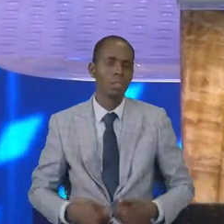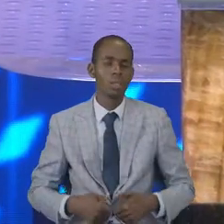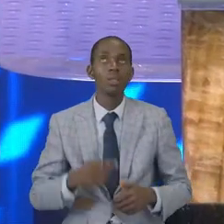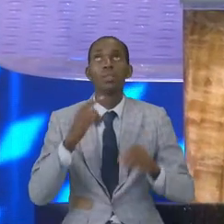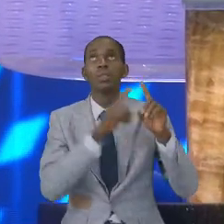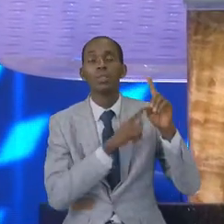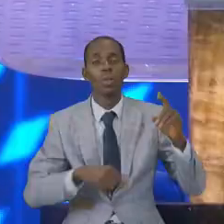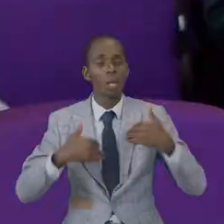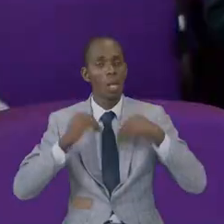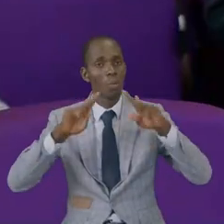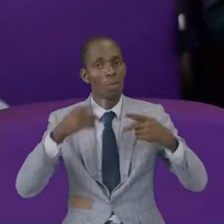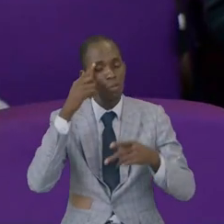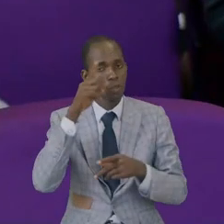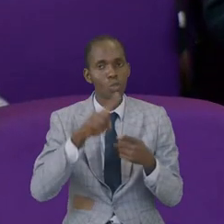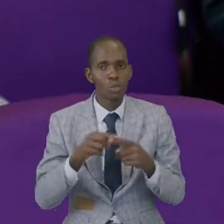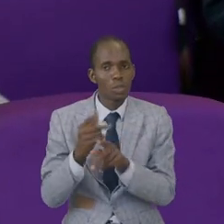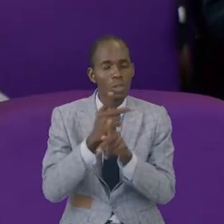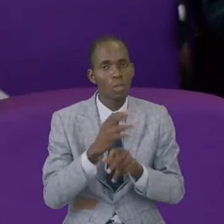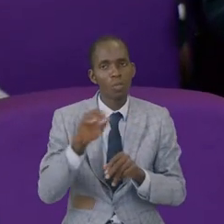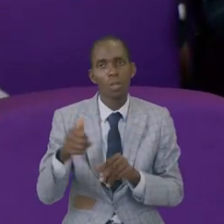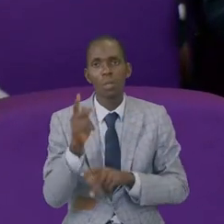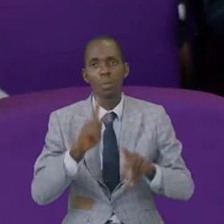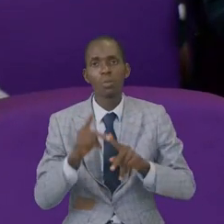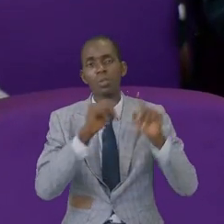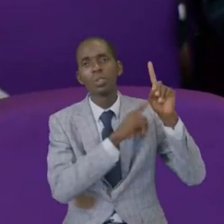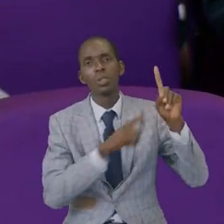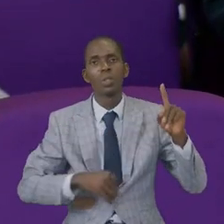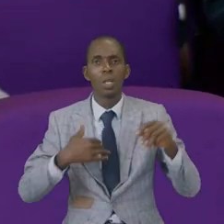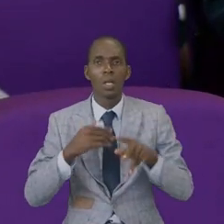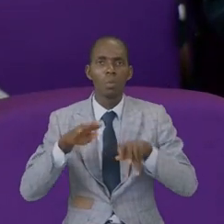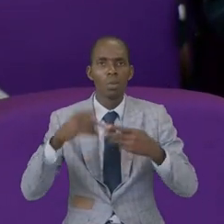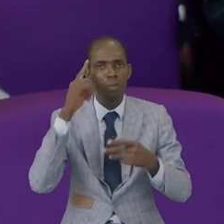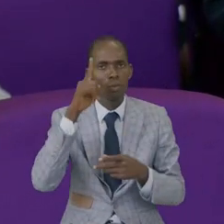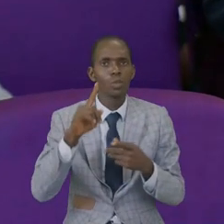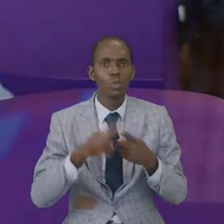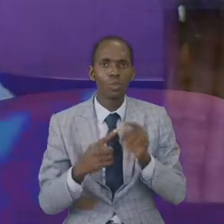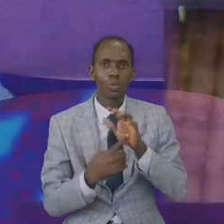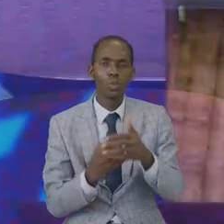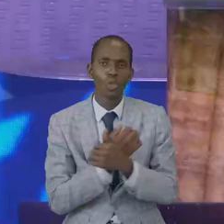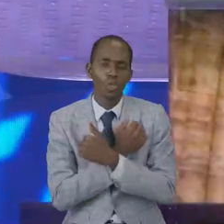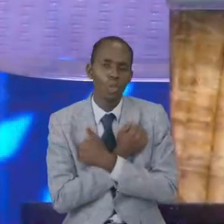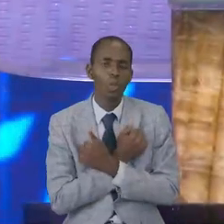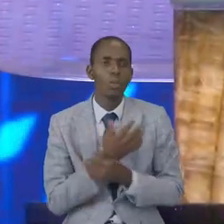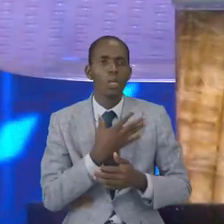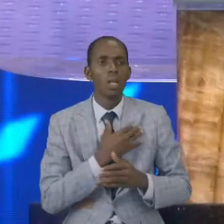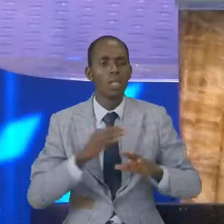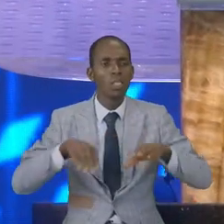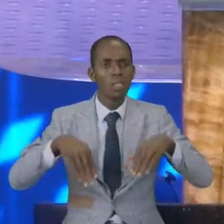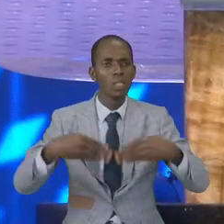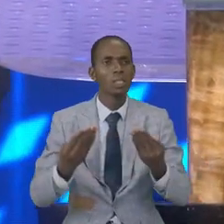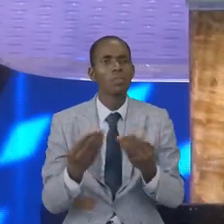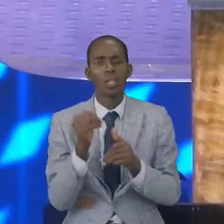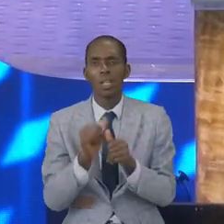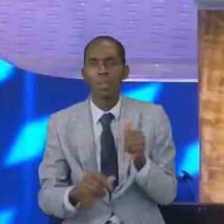for you to take care of people. God has provided for you to show love and to show kindness and give a helping